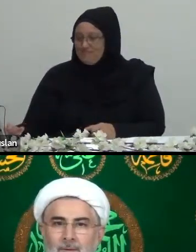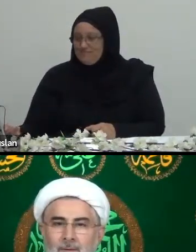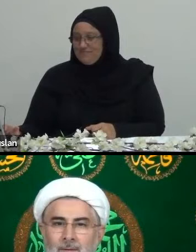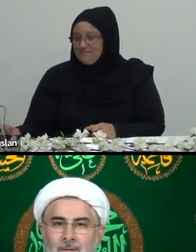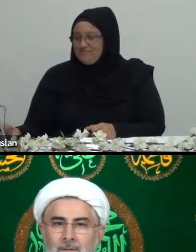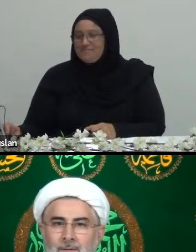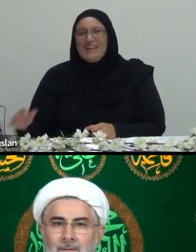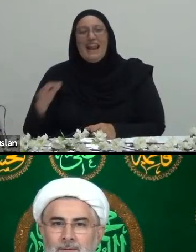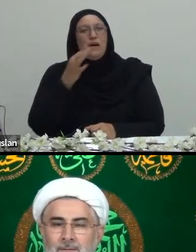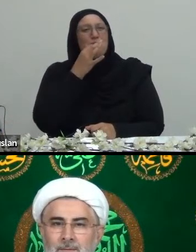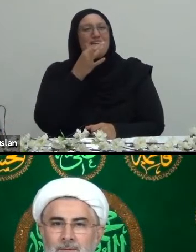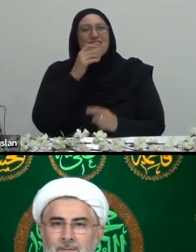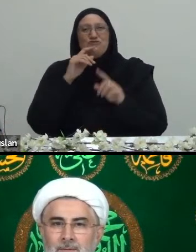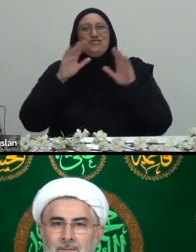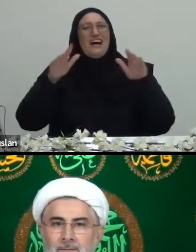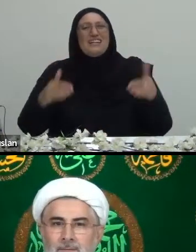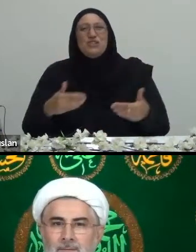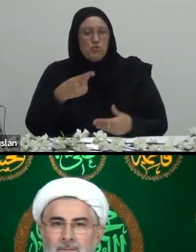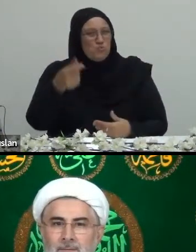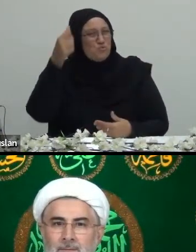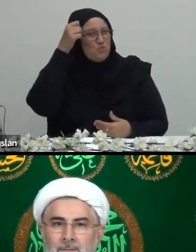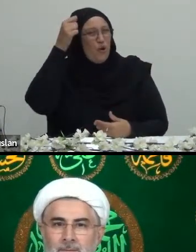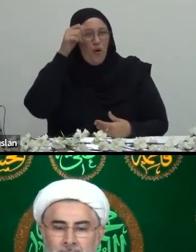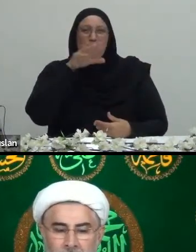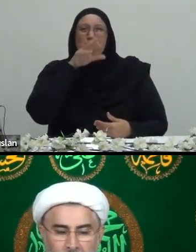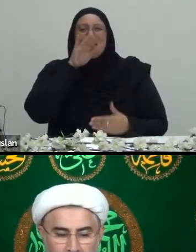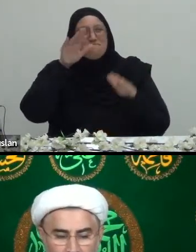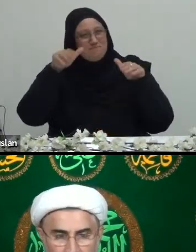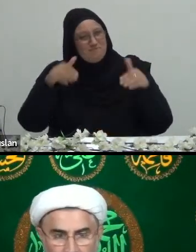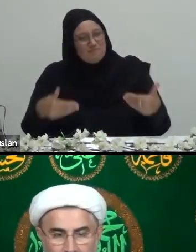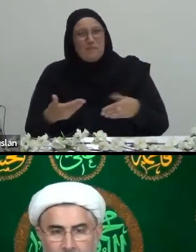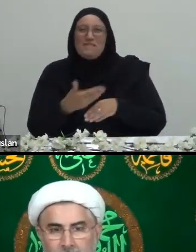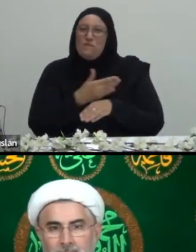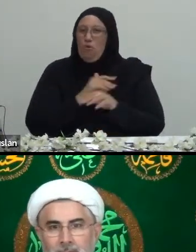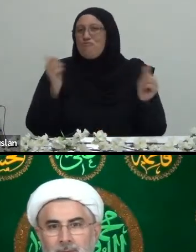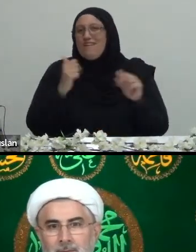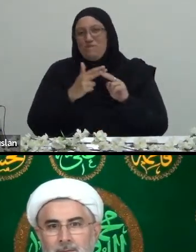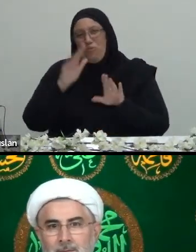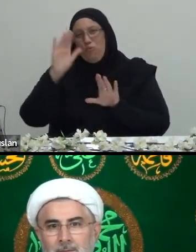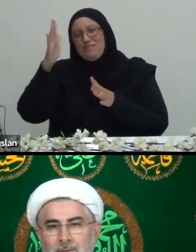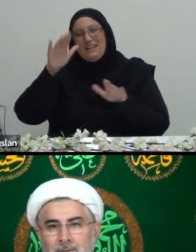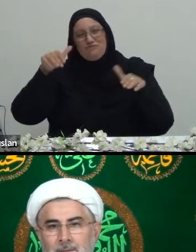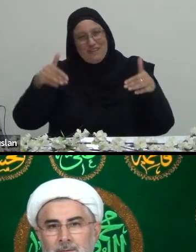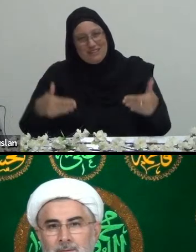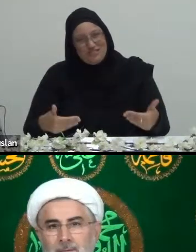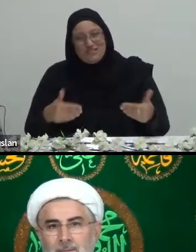bit of introduction, of course, you've met Sister Rebecca for the Auslan introduction. Brother Mohamed is